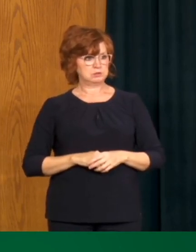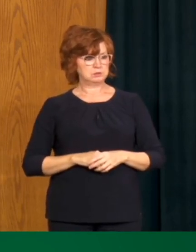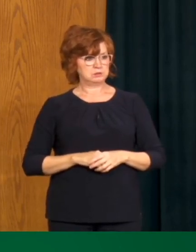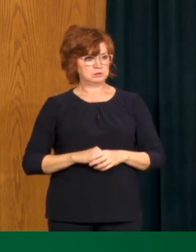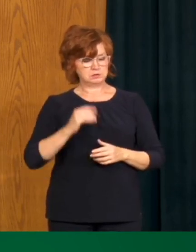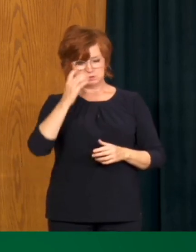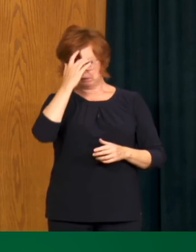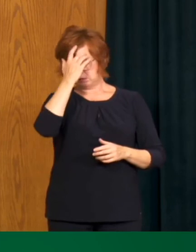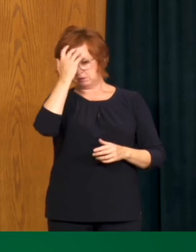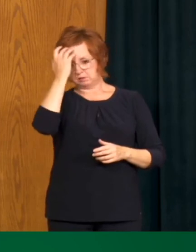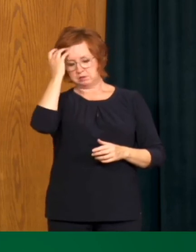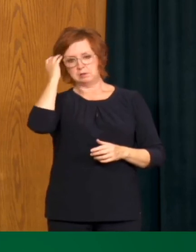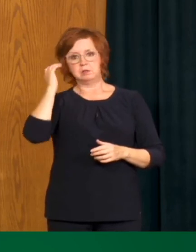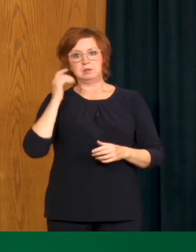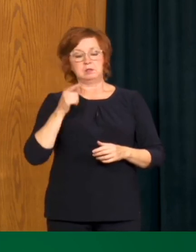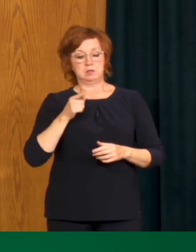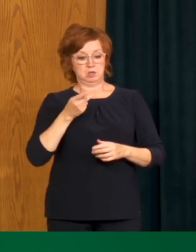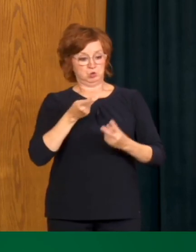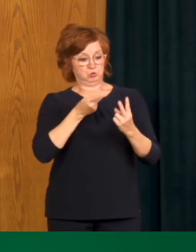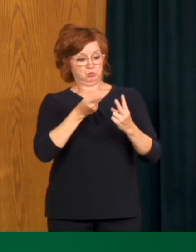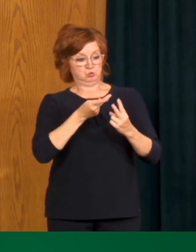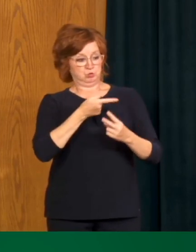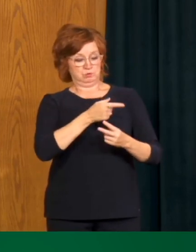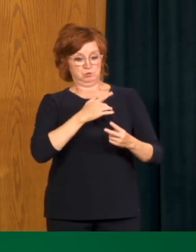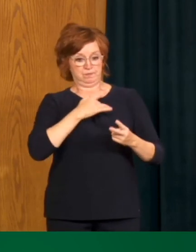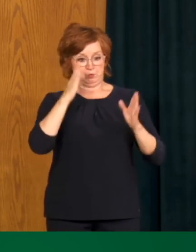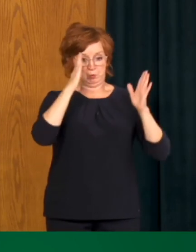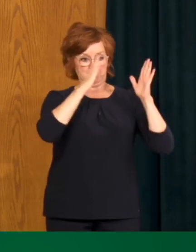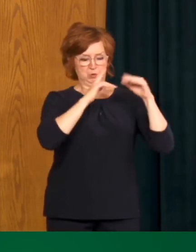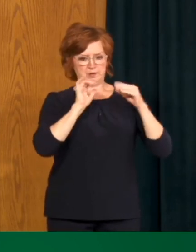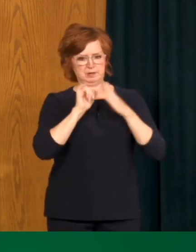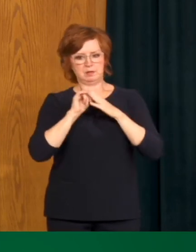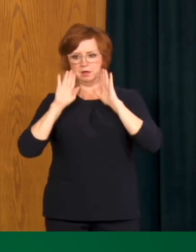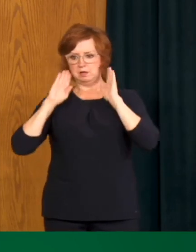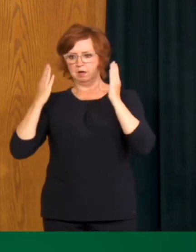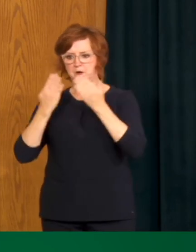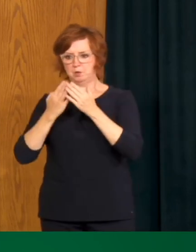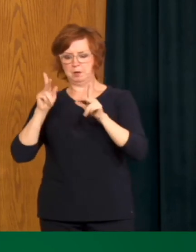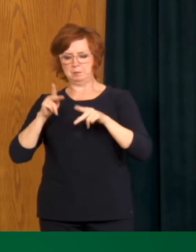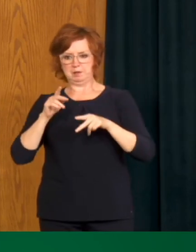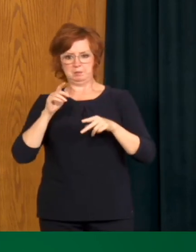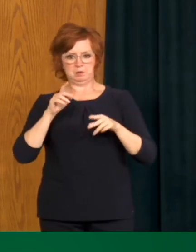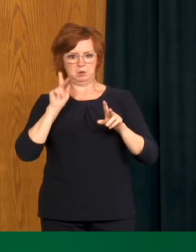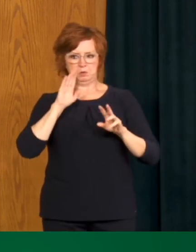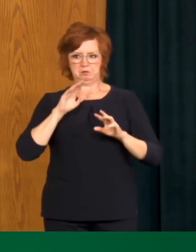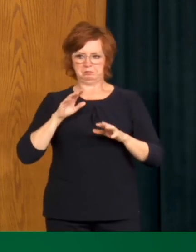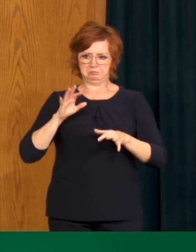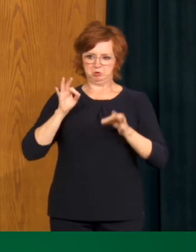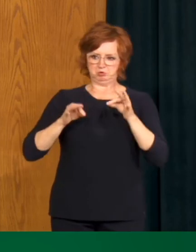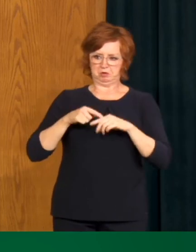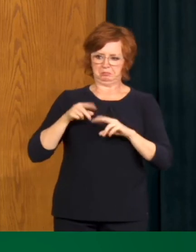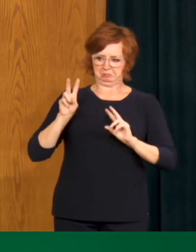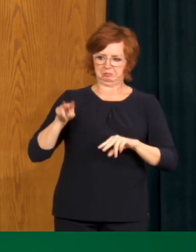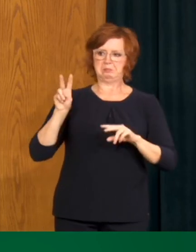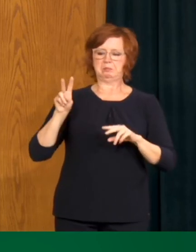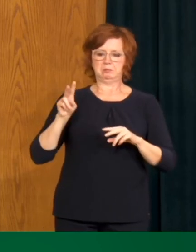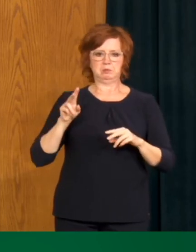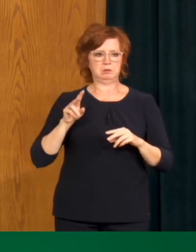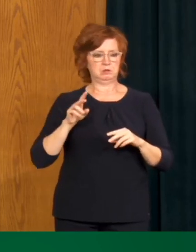towards people in the Hutterite community that are living in those areas when they go out and about, that people may be judging them